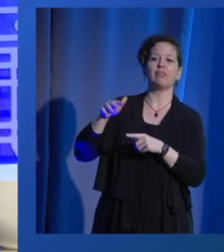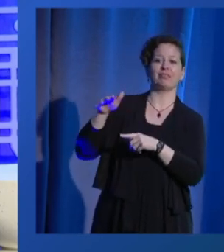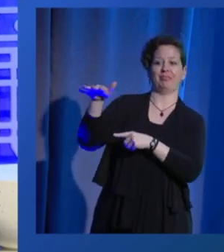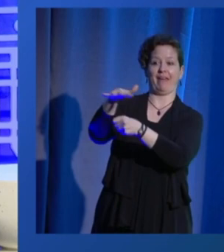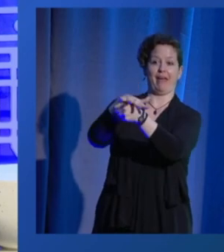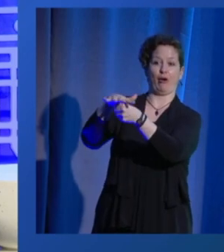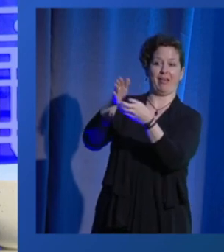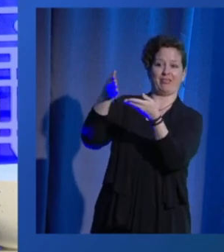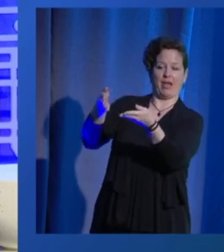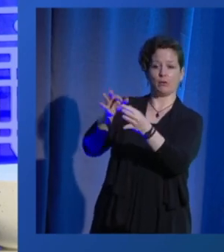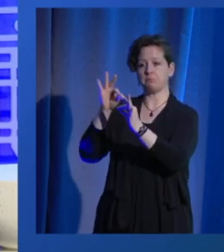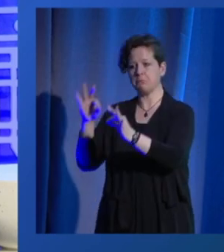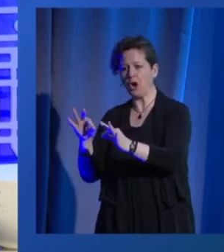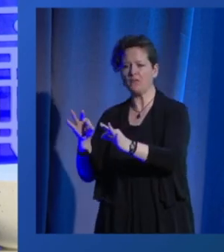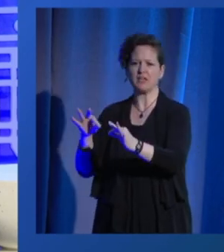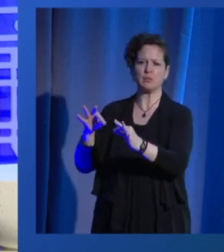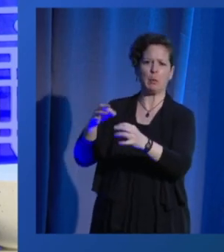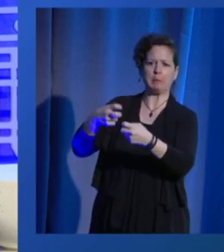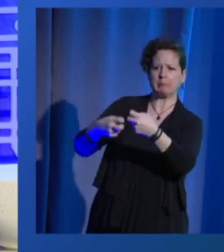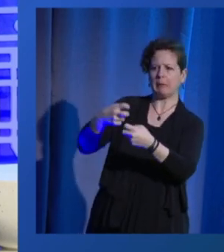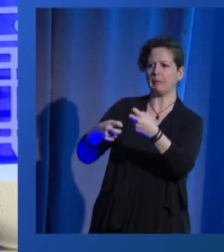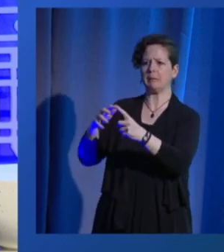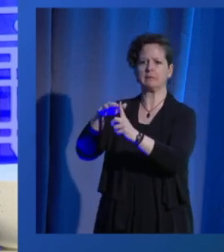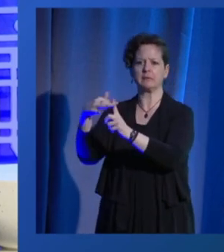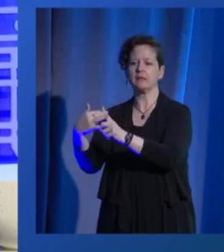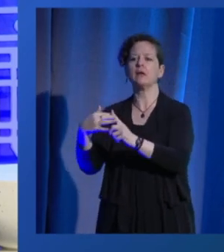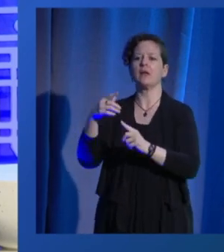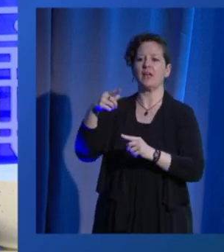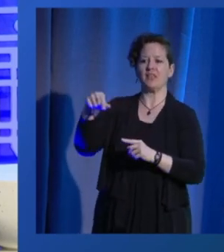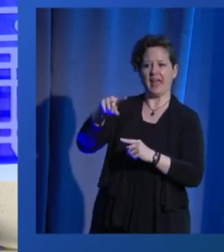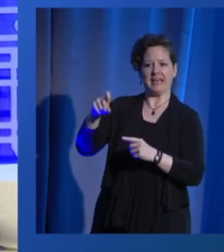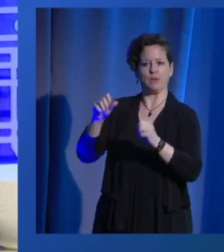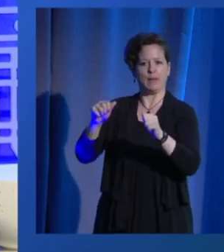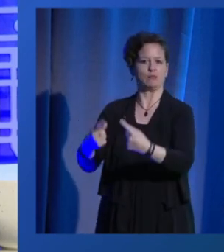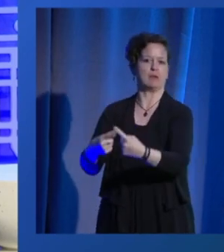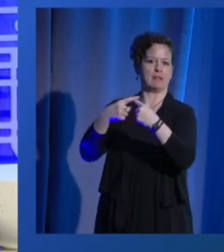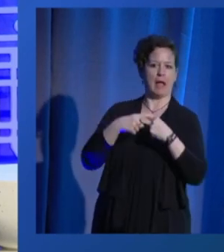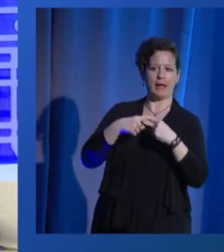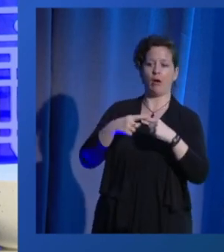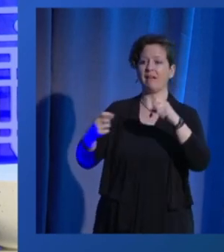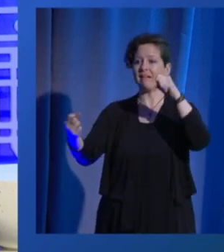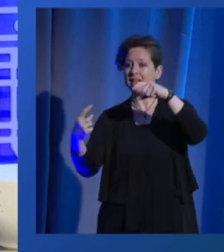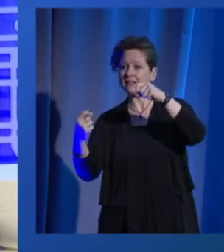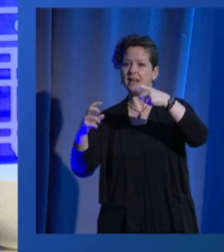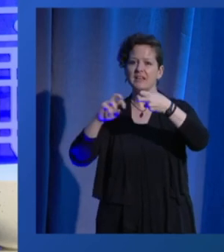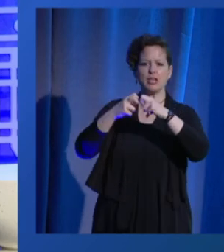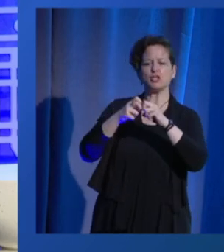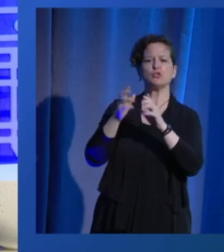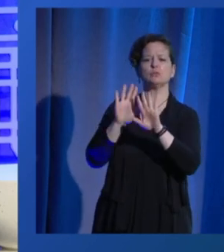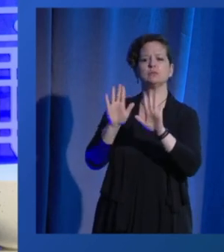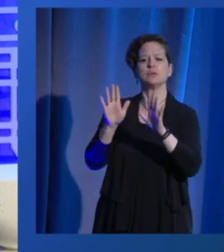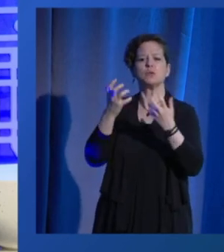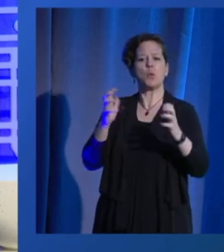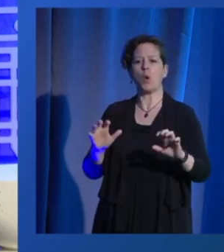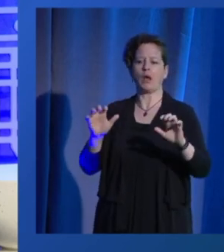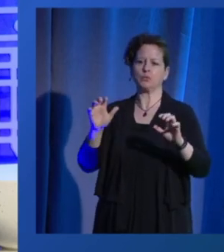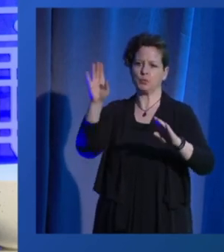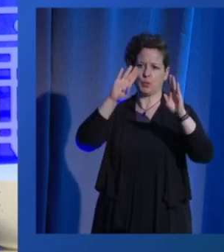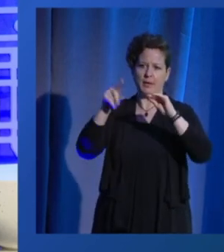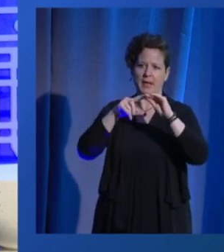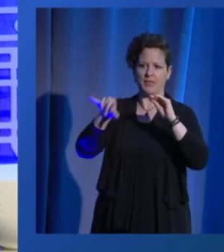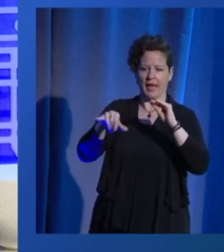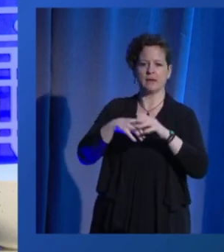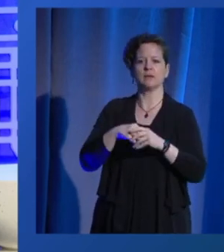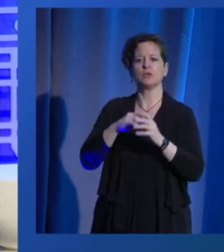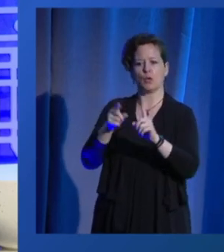conditions um you know we have perfect conductivity we have imperfect conductivity so I think as adversaries look to be able to Target that that